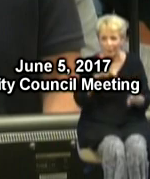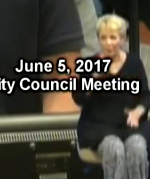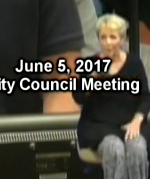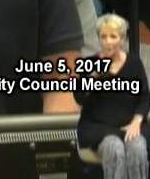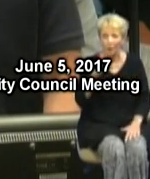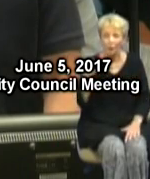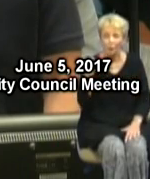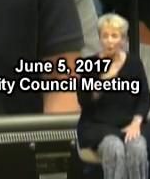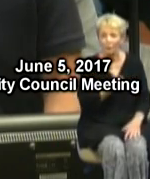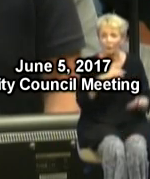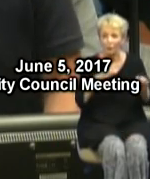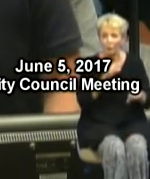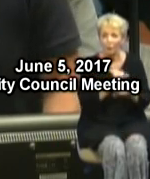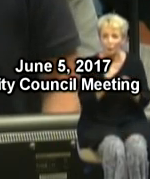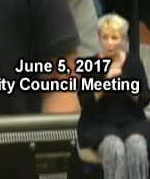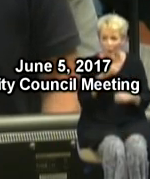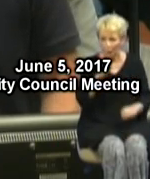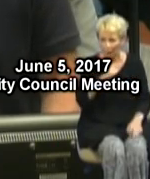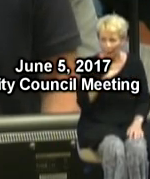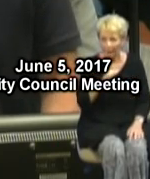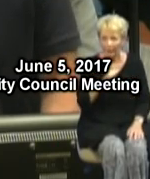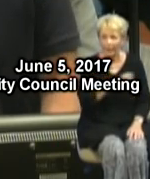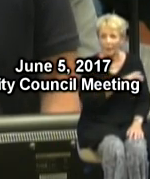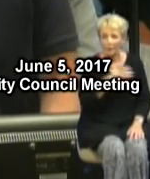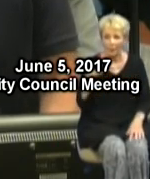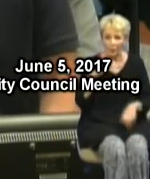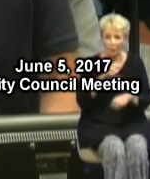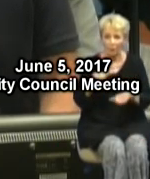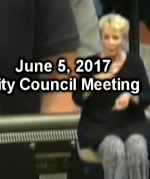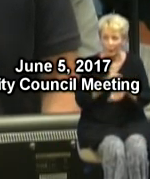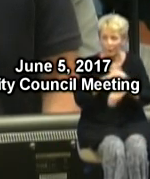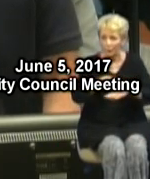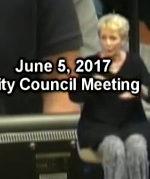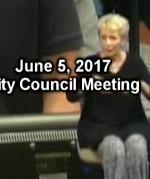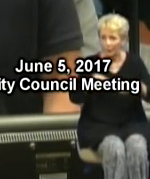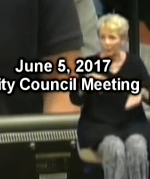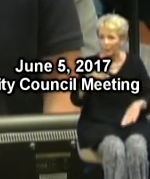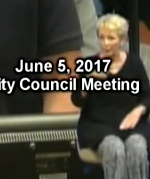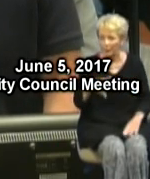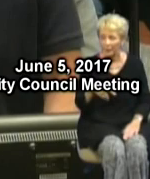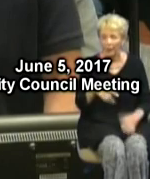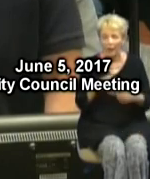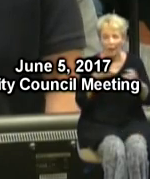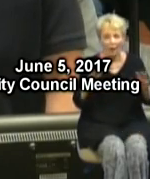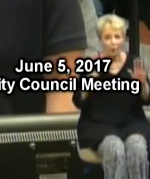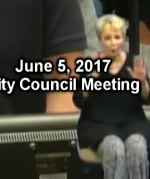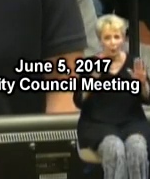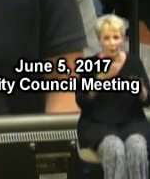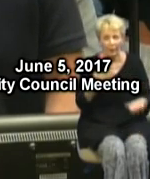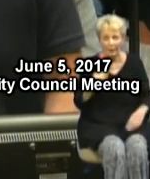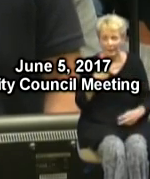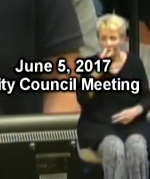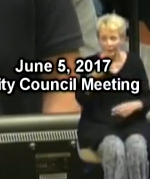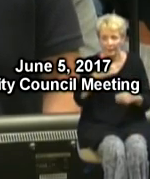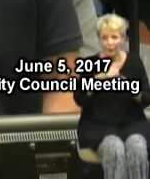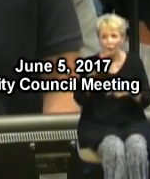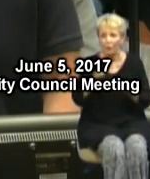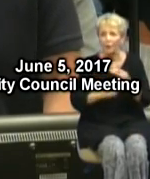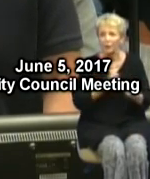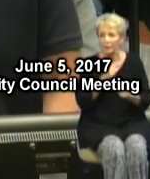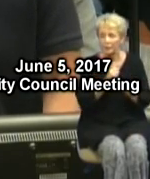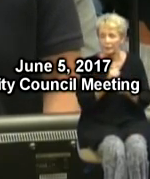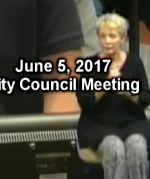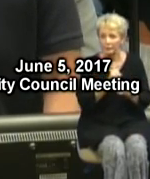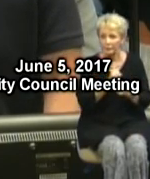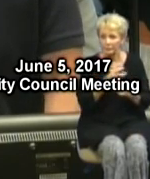done, and work with the Recreation Commission to build a swimming pool. A lot of great things I've seen in 30 years for the team to